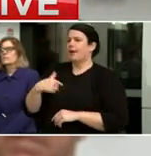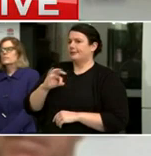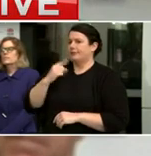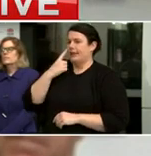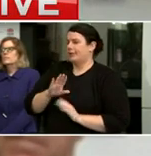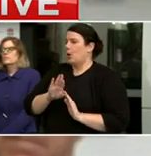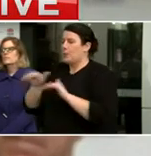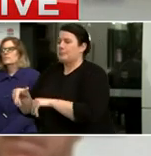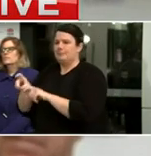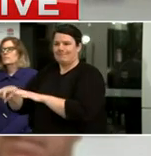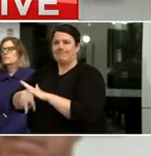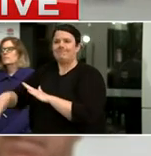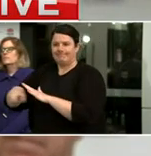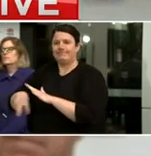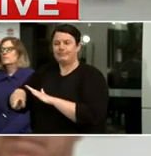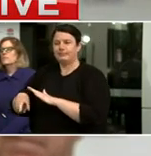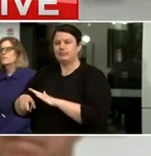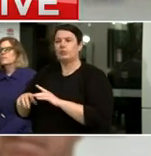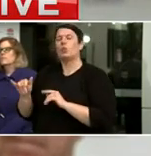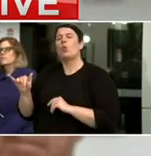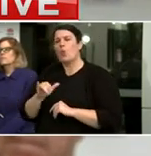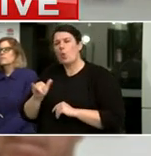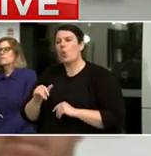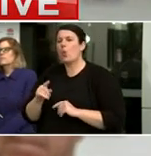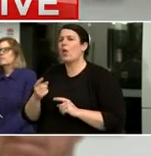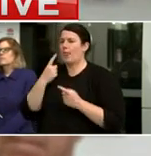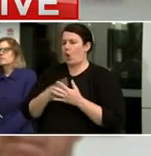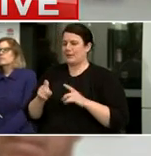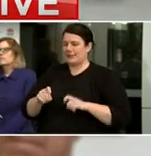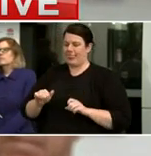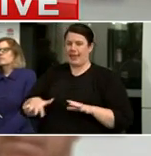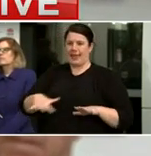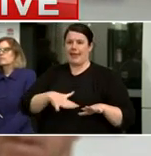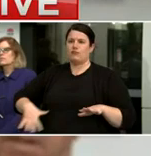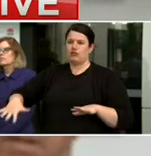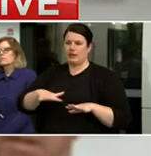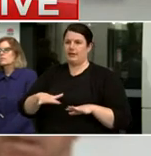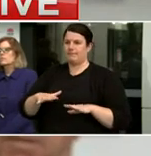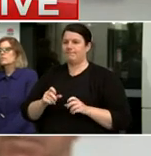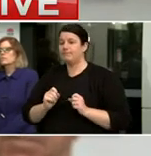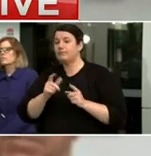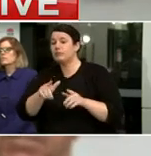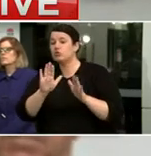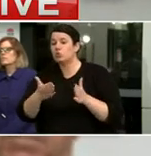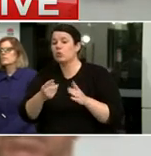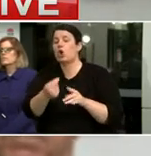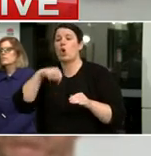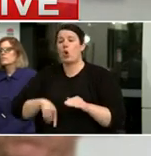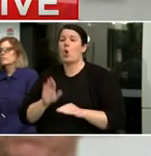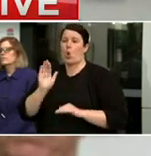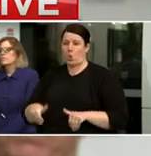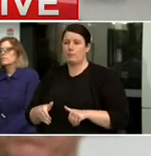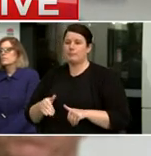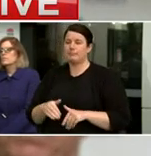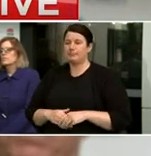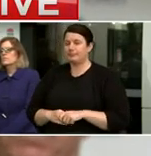in fact just simply making that travel in their local area a very short space of time and getting back home